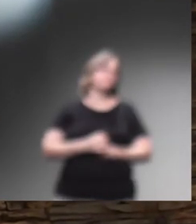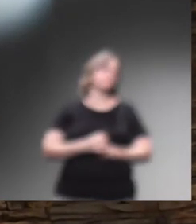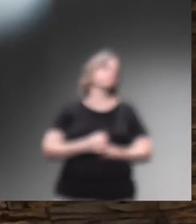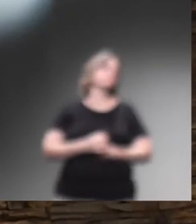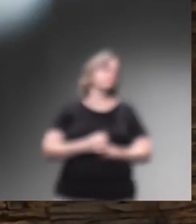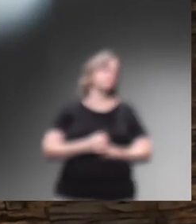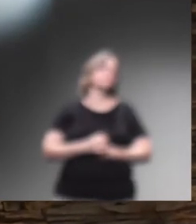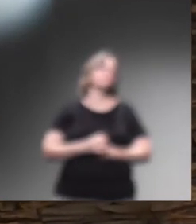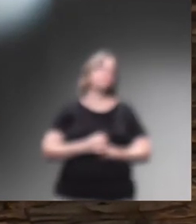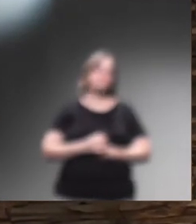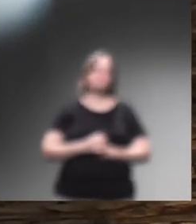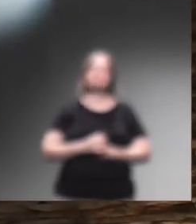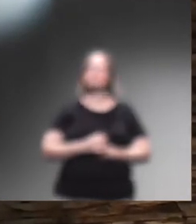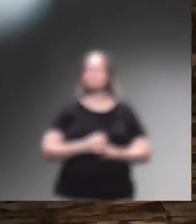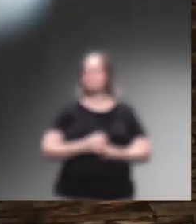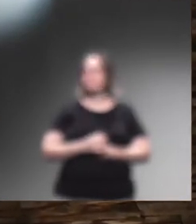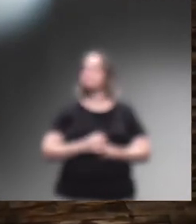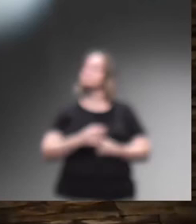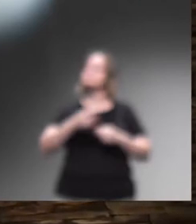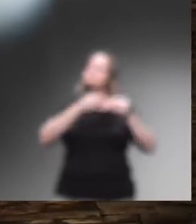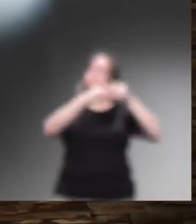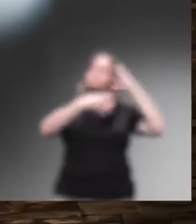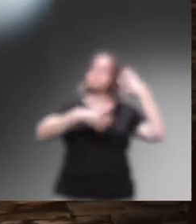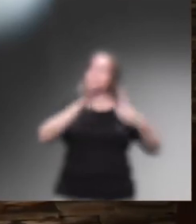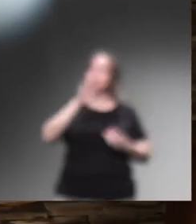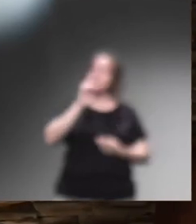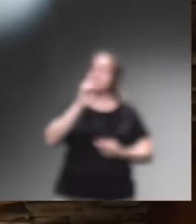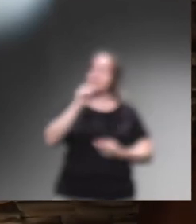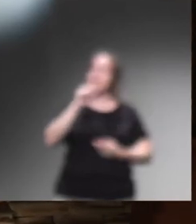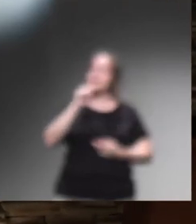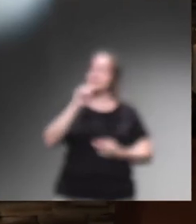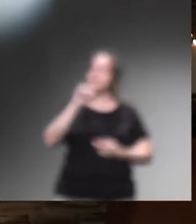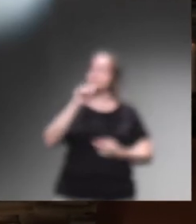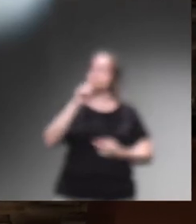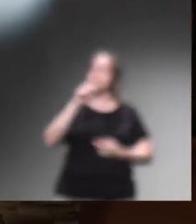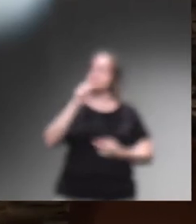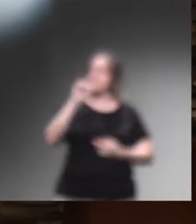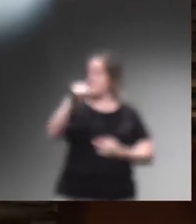We saw it in the Beatitudes.